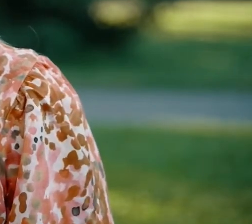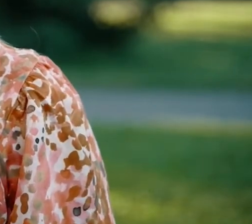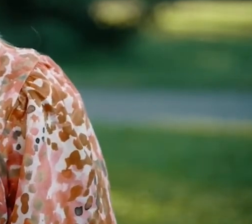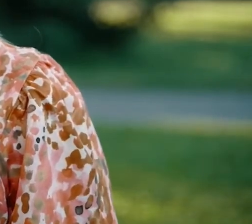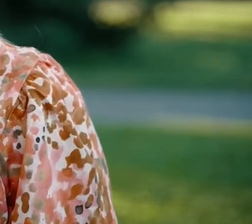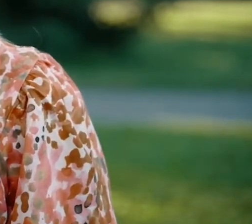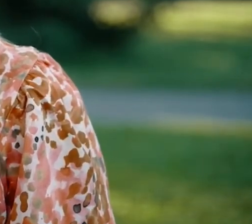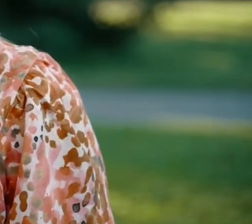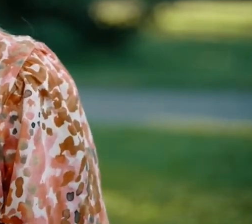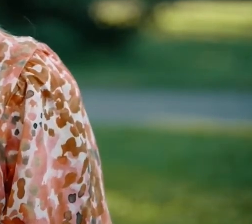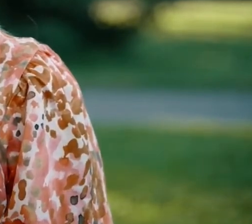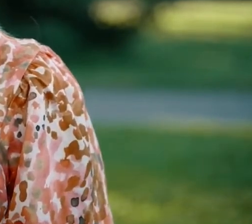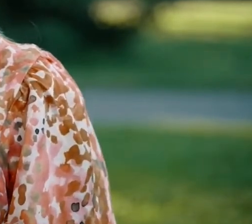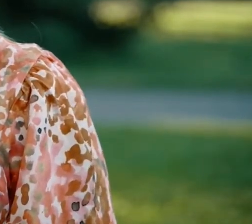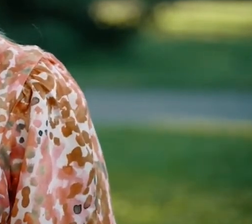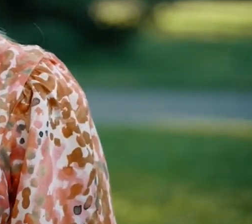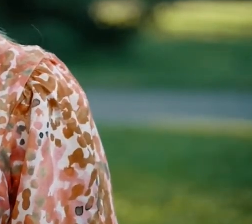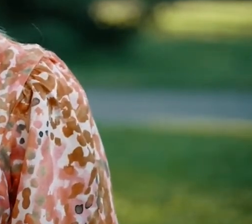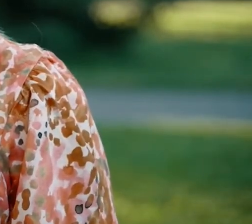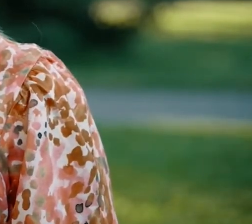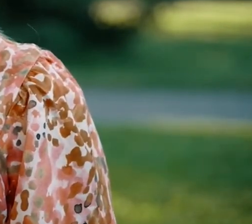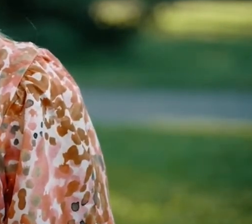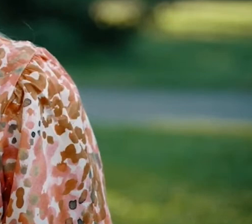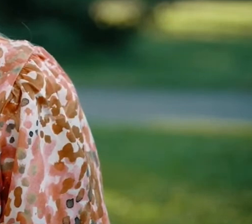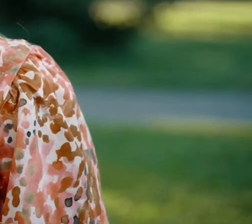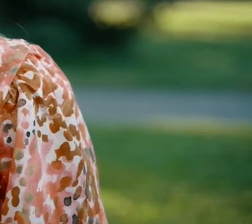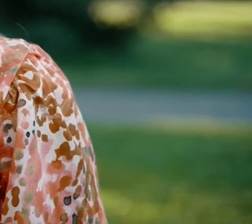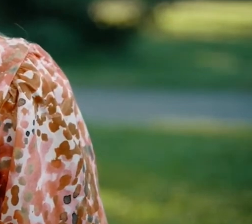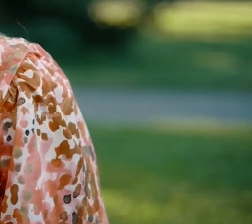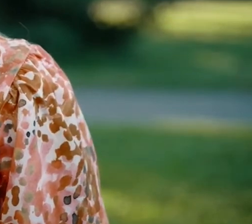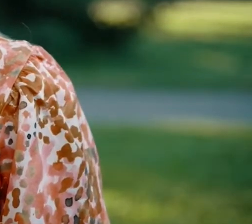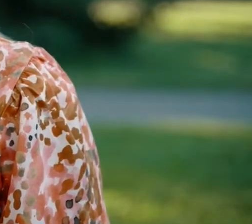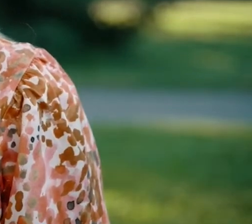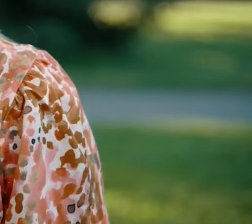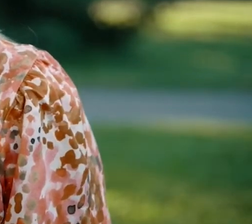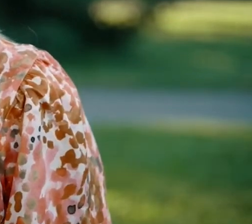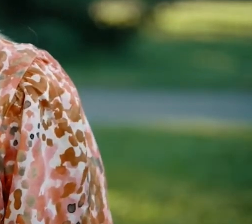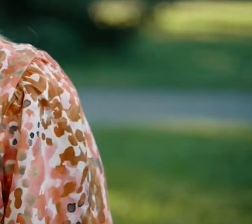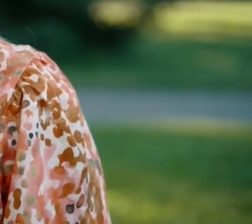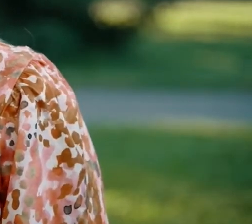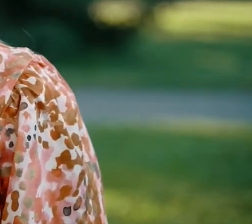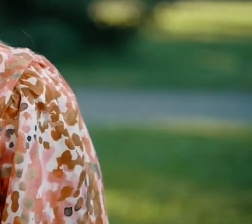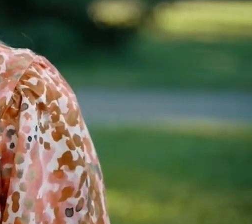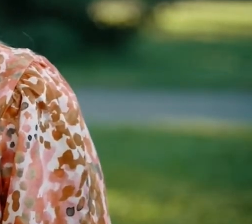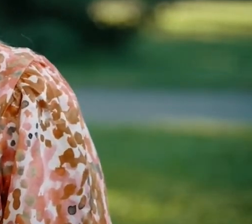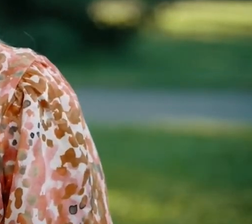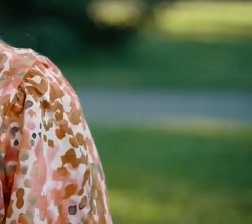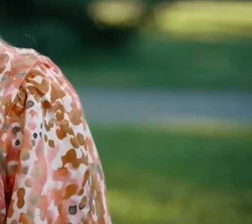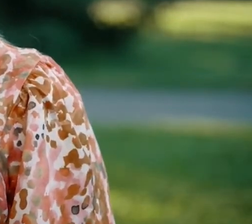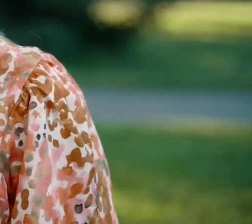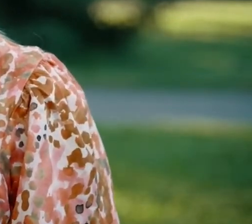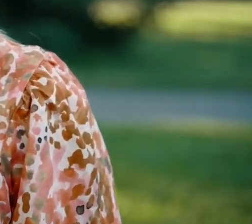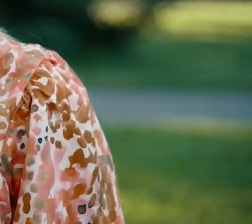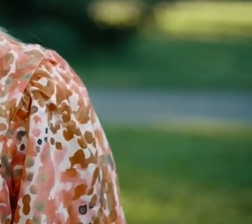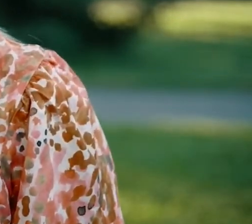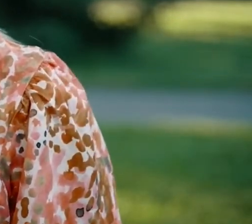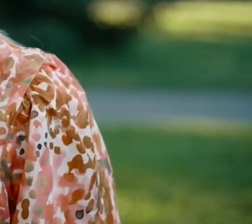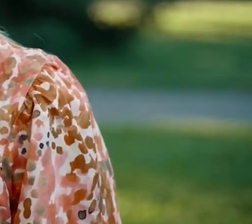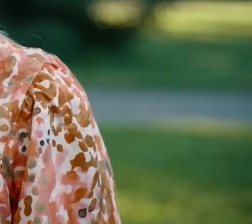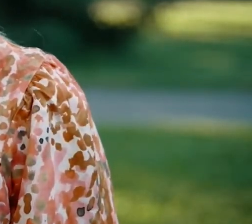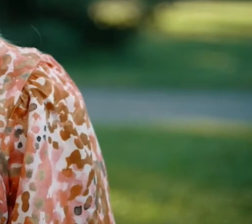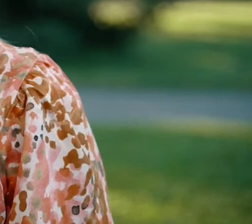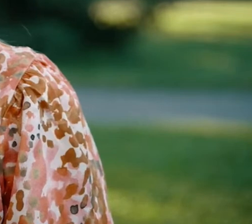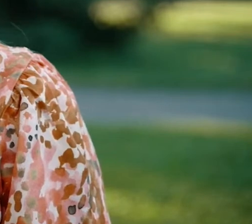natural capital. Ecosystem accounting gives us an opportunity to see how the quantity and quality of